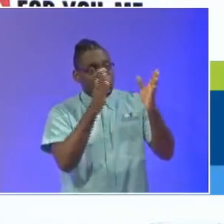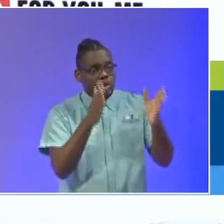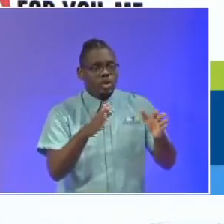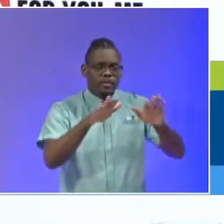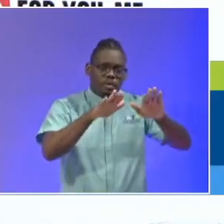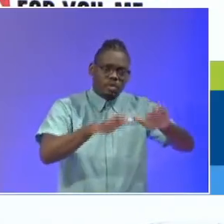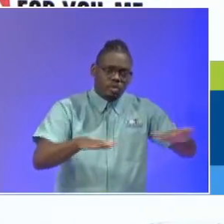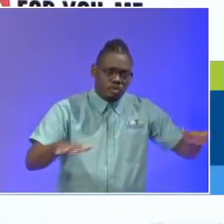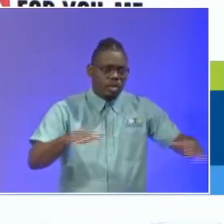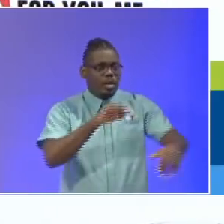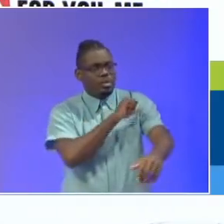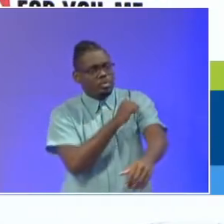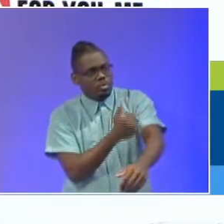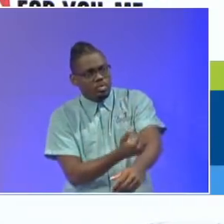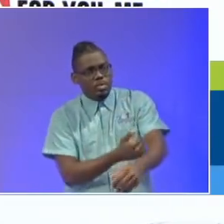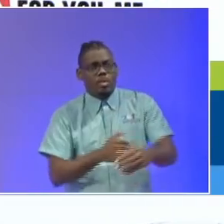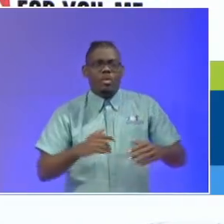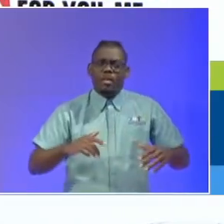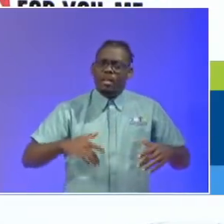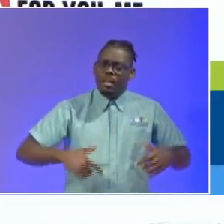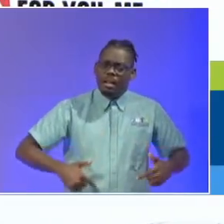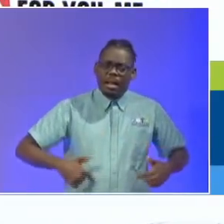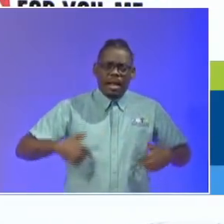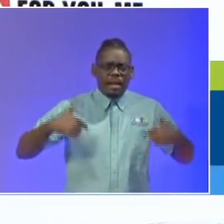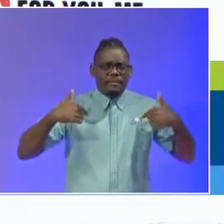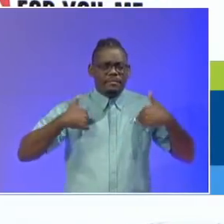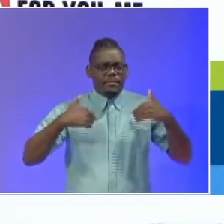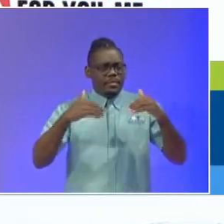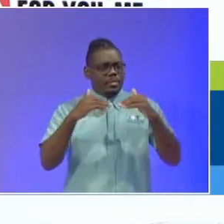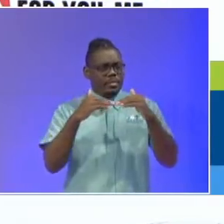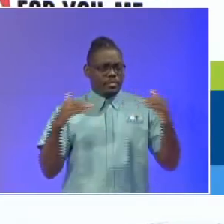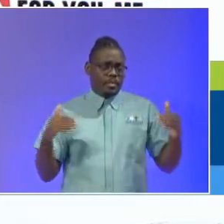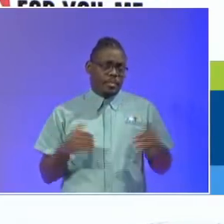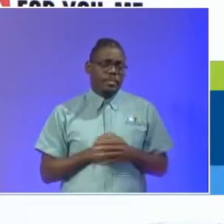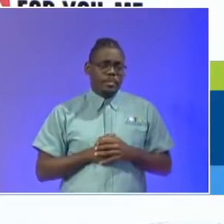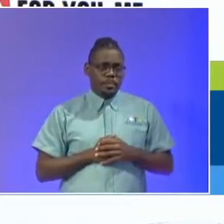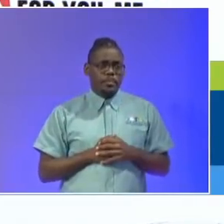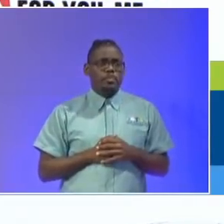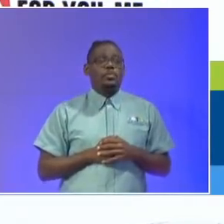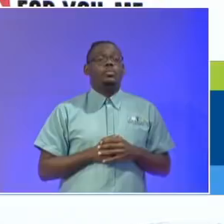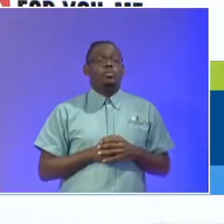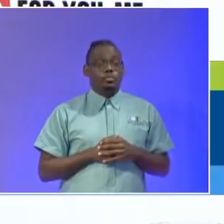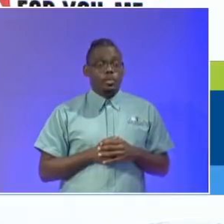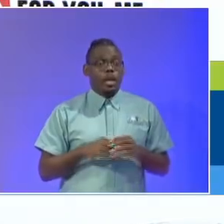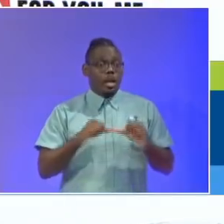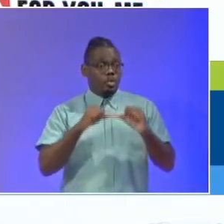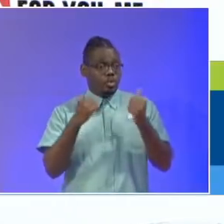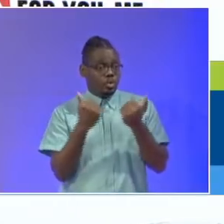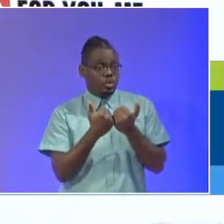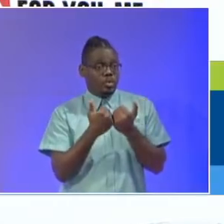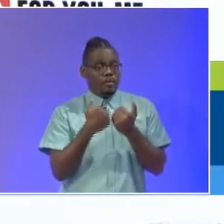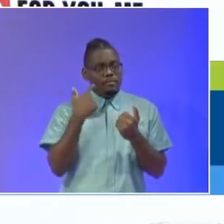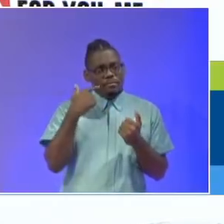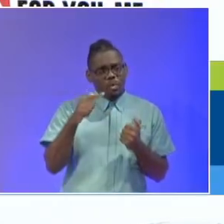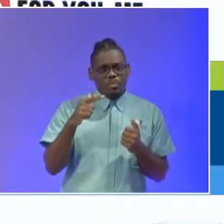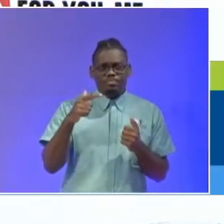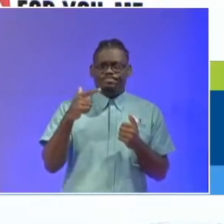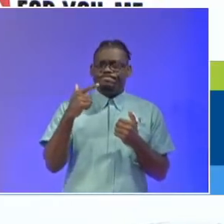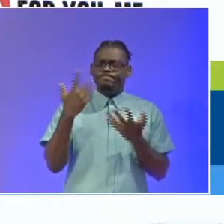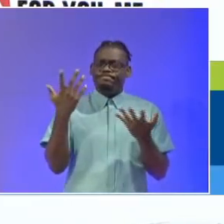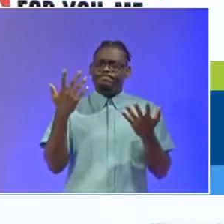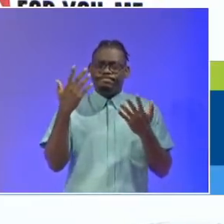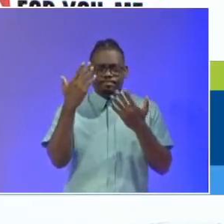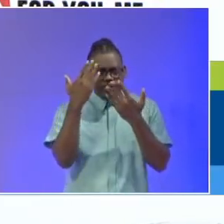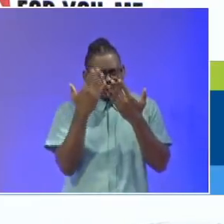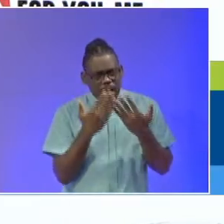Lifeline, Ministry of the Sisters and of the Sorrowful Mother, Coalition Against Domestic Violence,